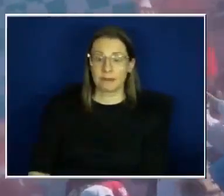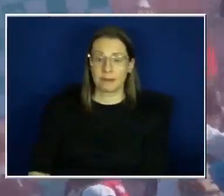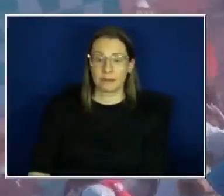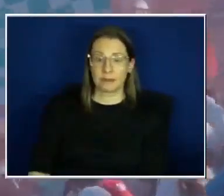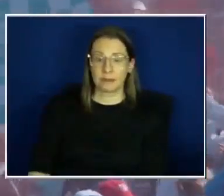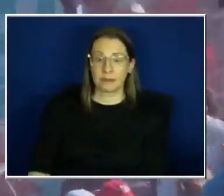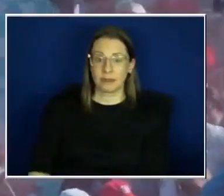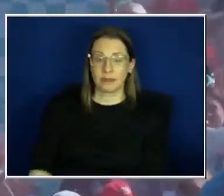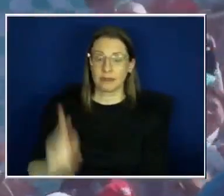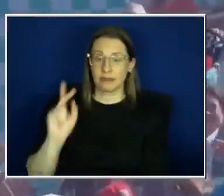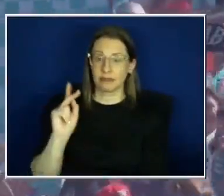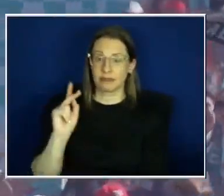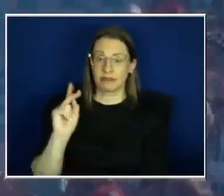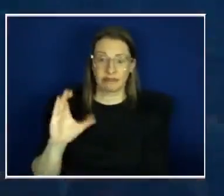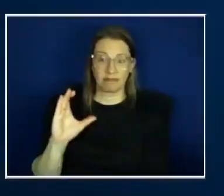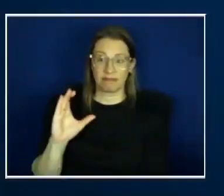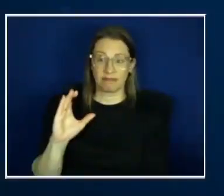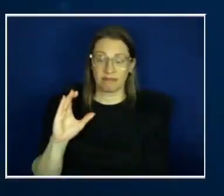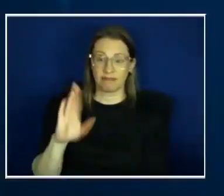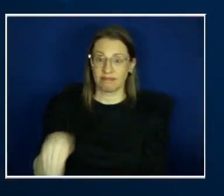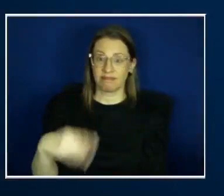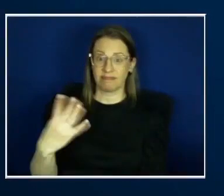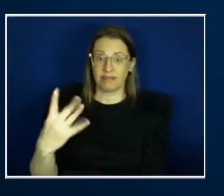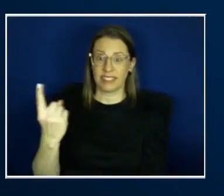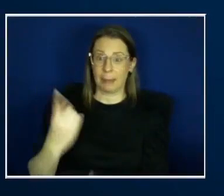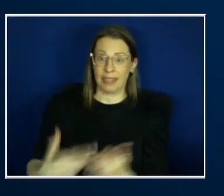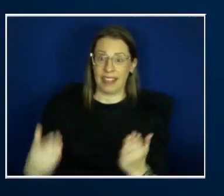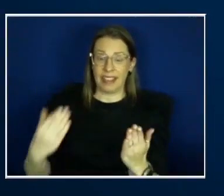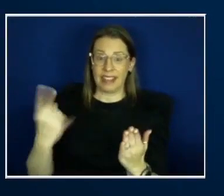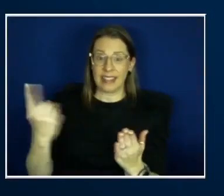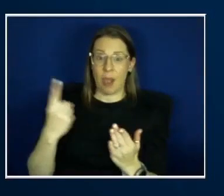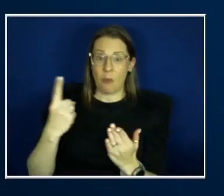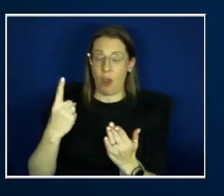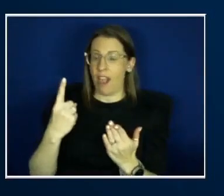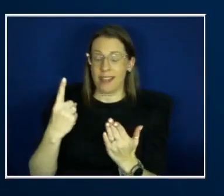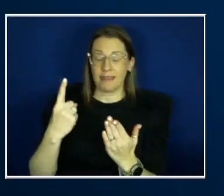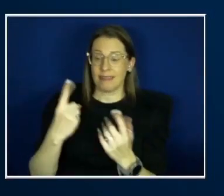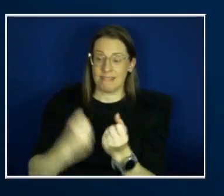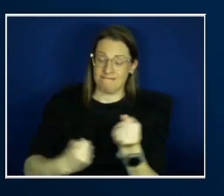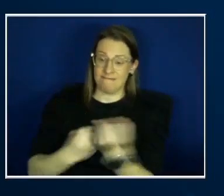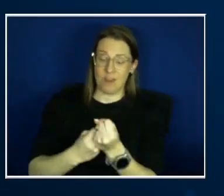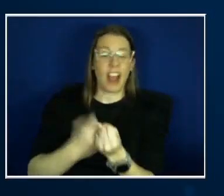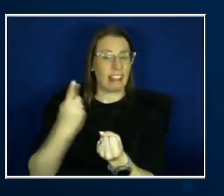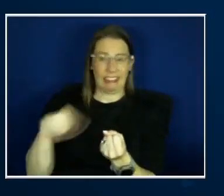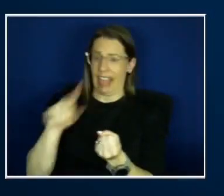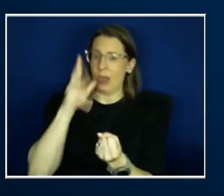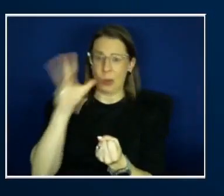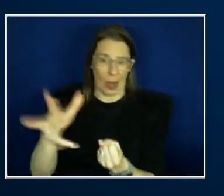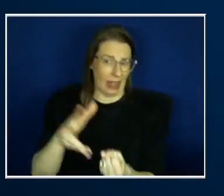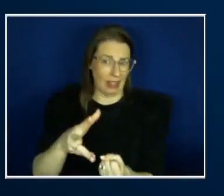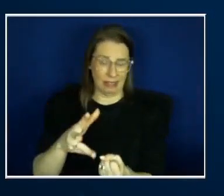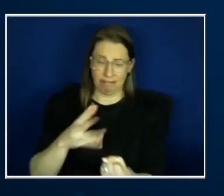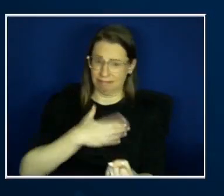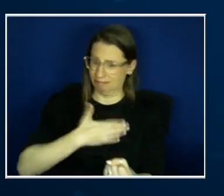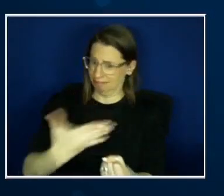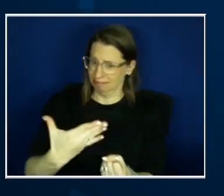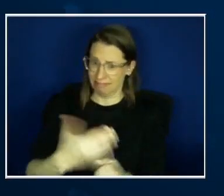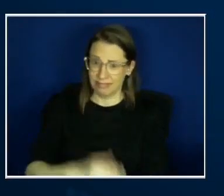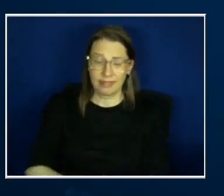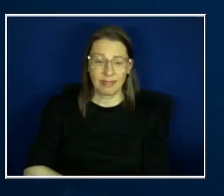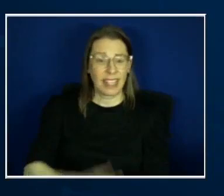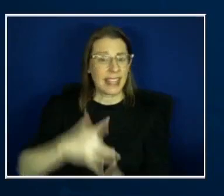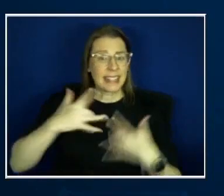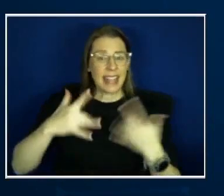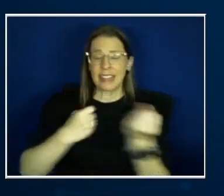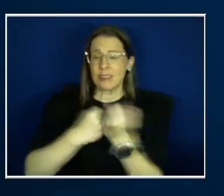Cityans, something and someone to get behind, and they're going to do it. They're going to buy into it and get excited and support you all the way.